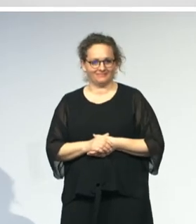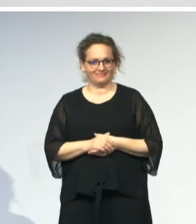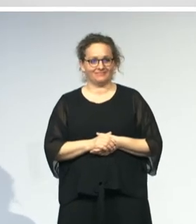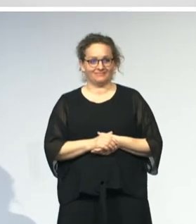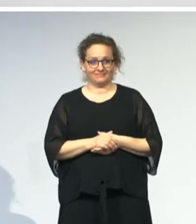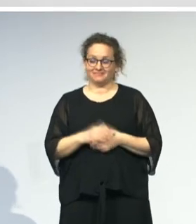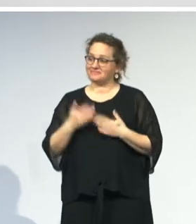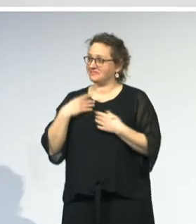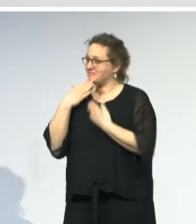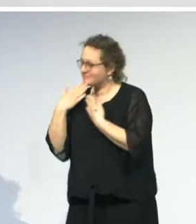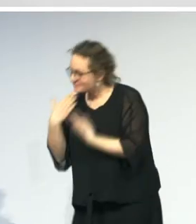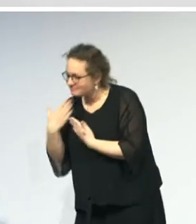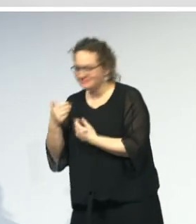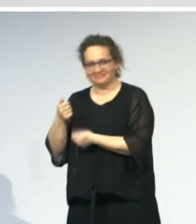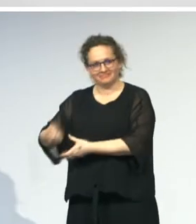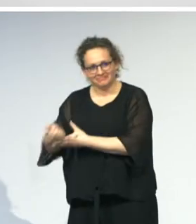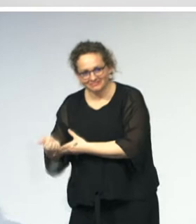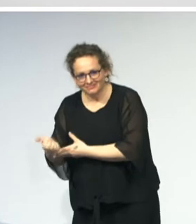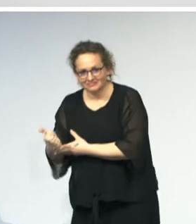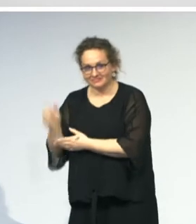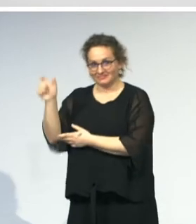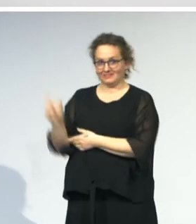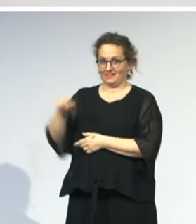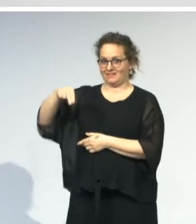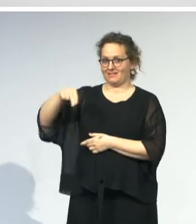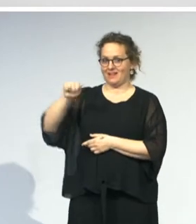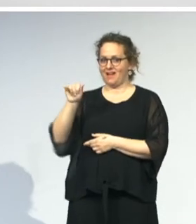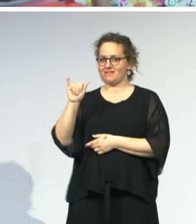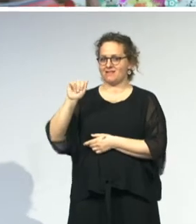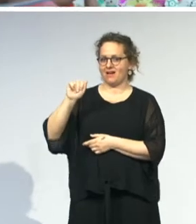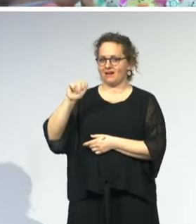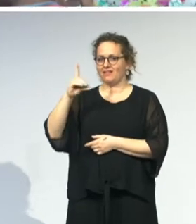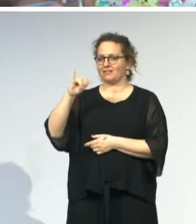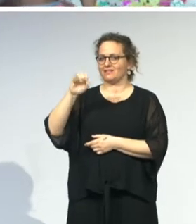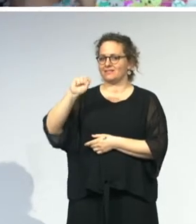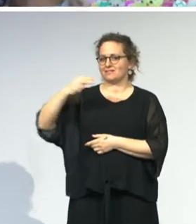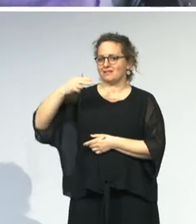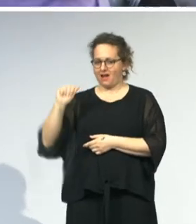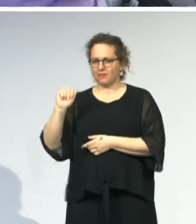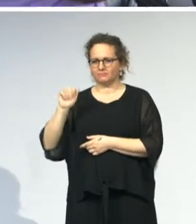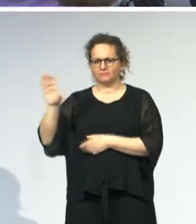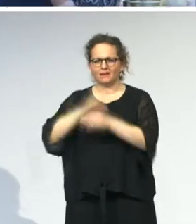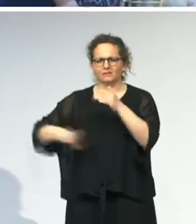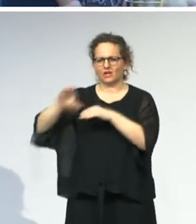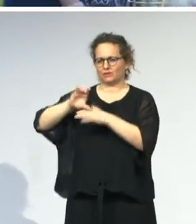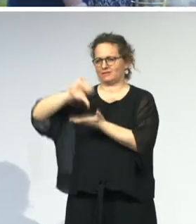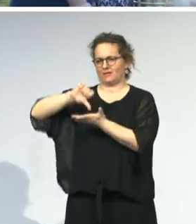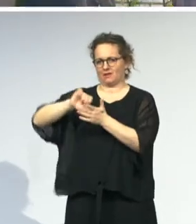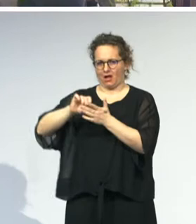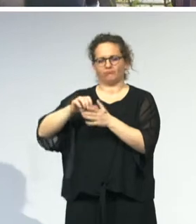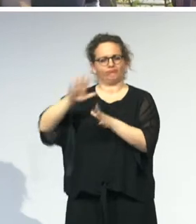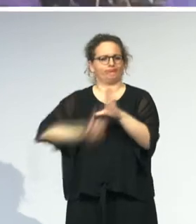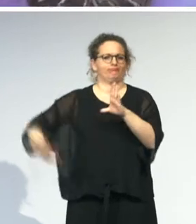Congratulations to Nayi Disha Resource Centre from India, also an impact transfer participant. The centre supports families